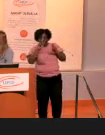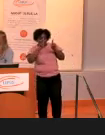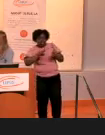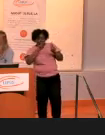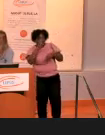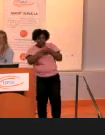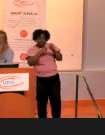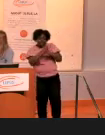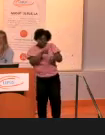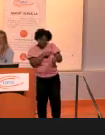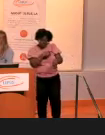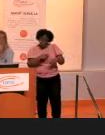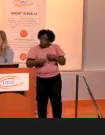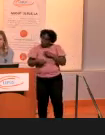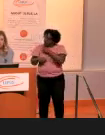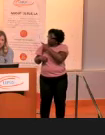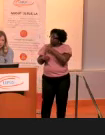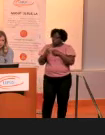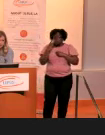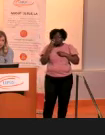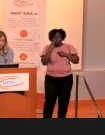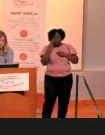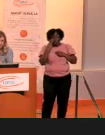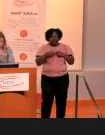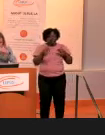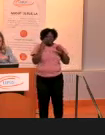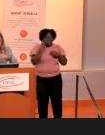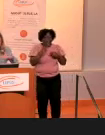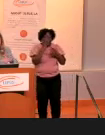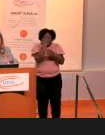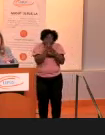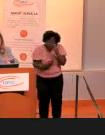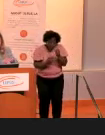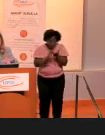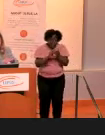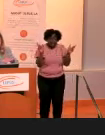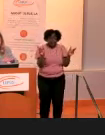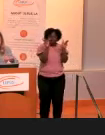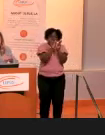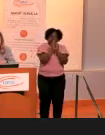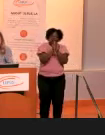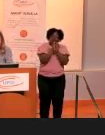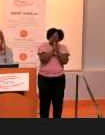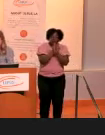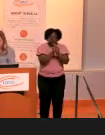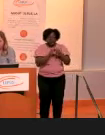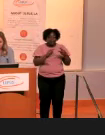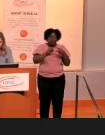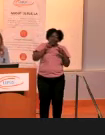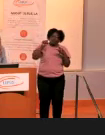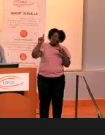can see that the benefits that you get with belimumab added on to CellCept are